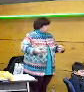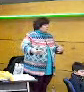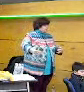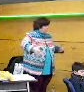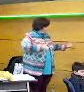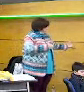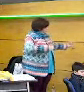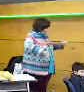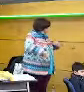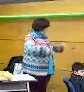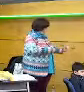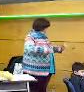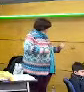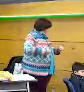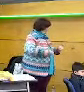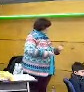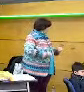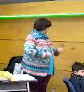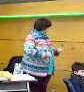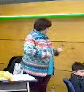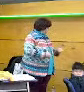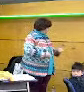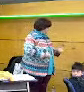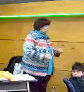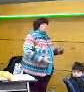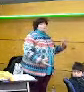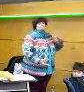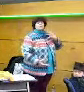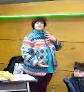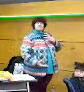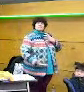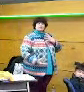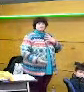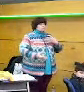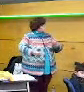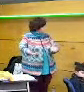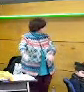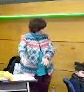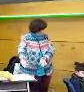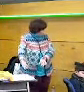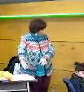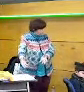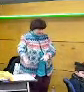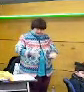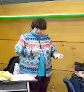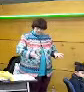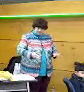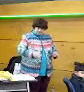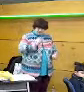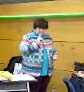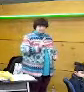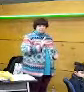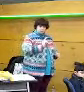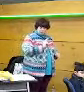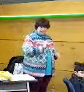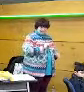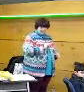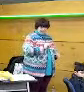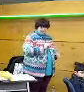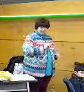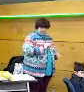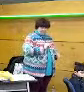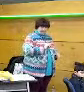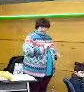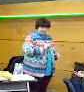Sometimes two guitars play together a duet. Maybe one person sings and one person plays the piano. It would be a